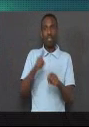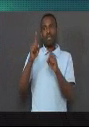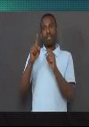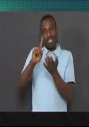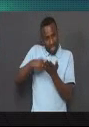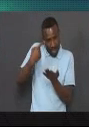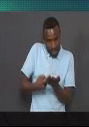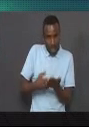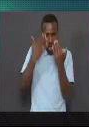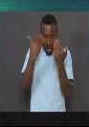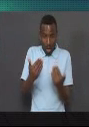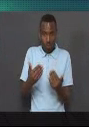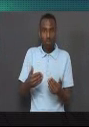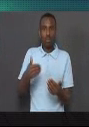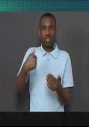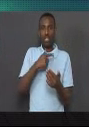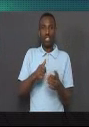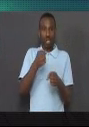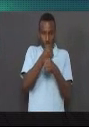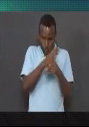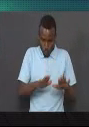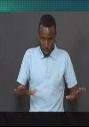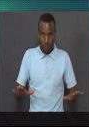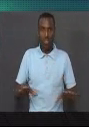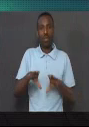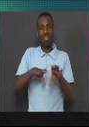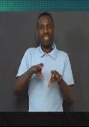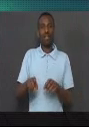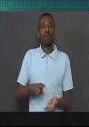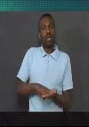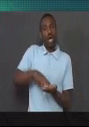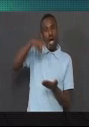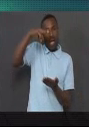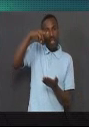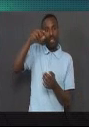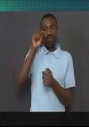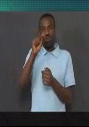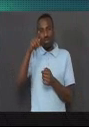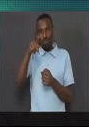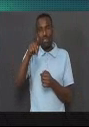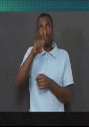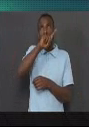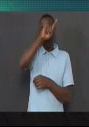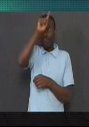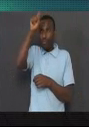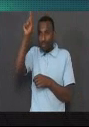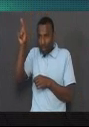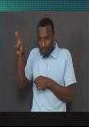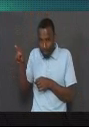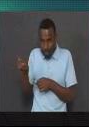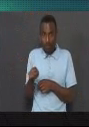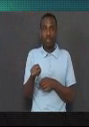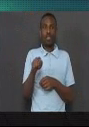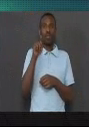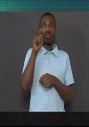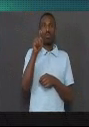Therefore, we can conclude that the height of point P going around a circle